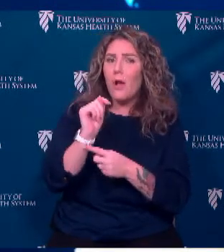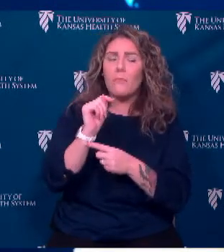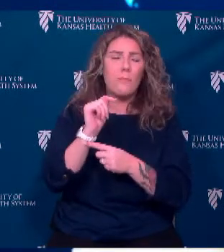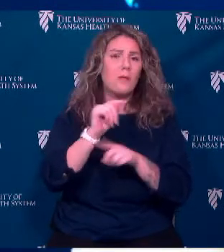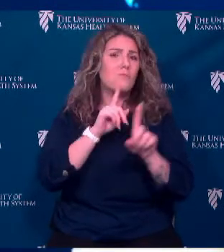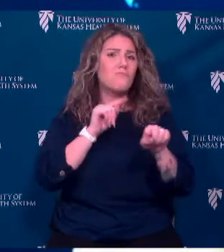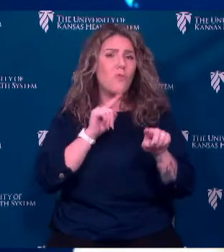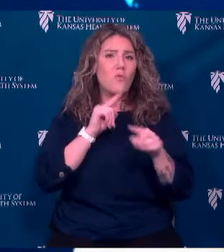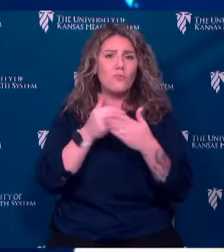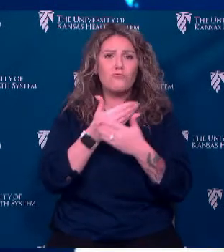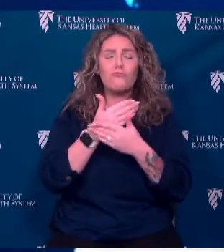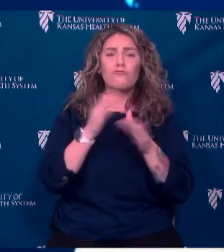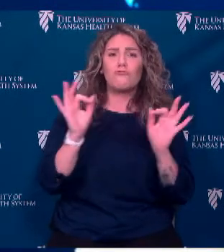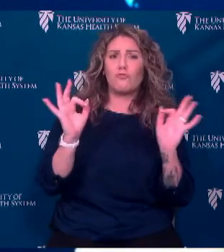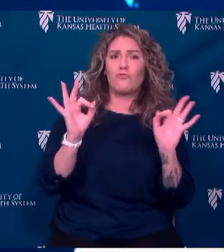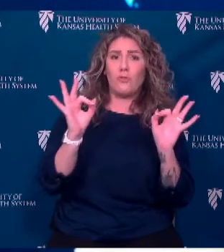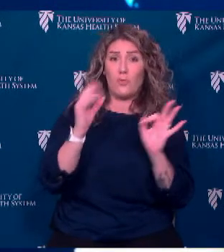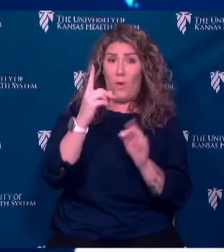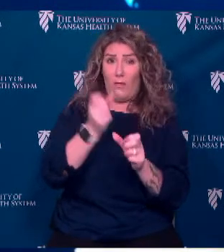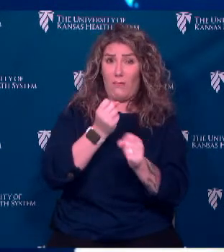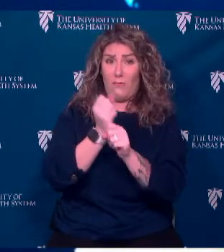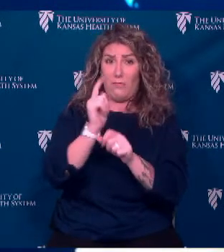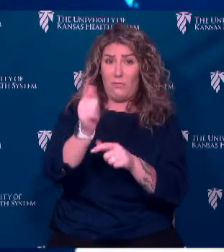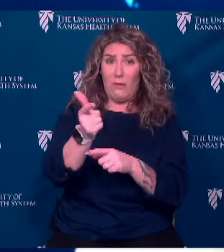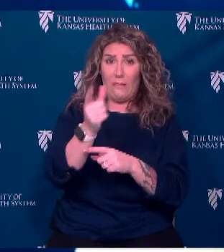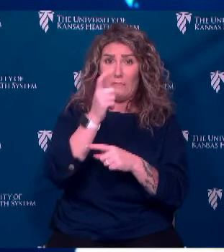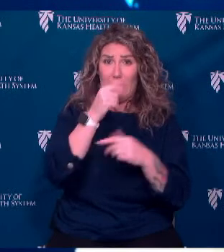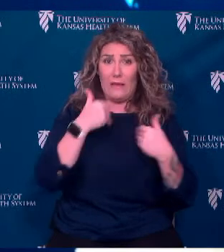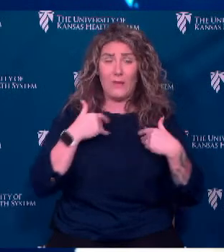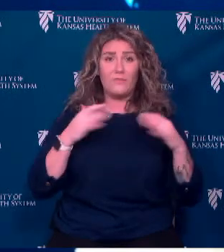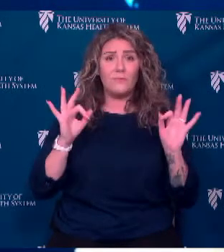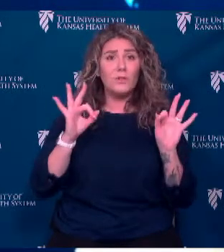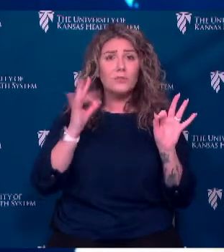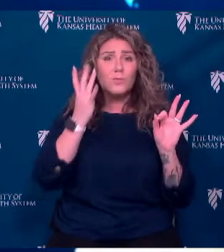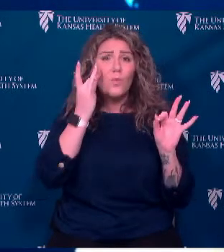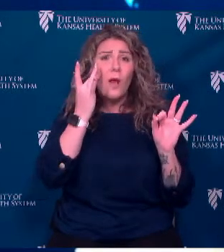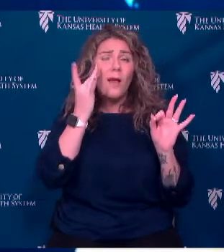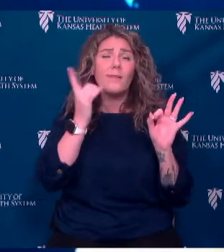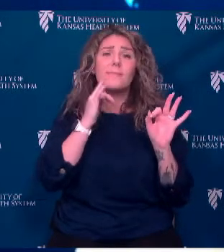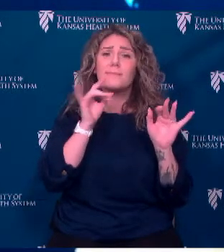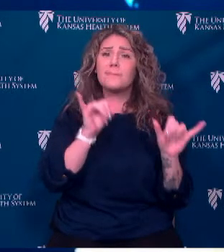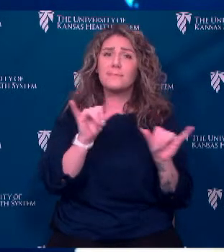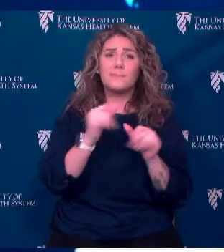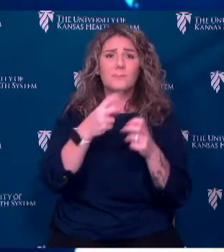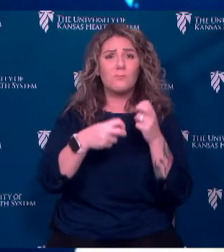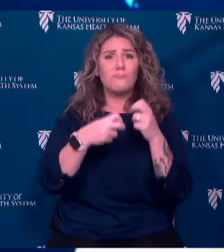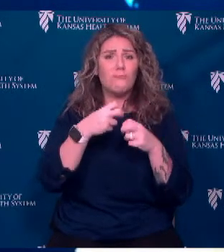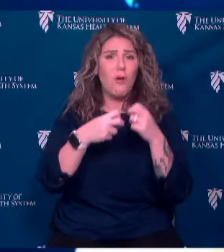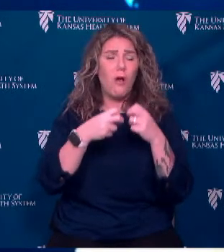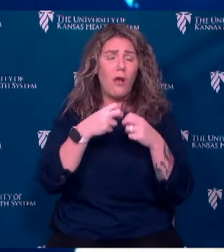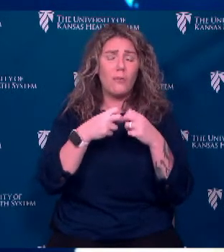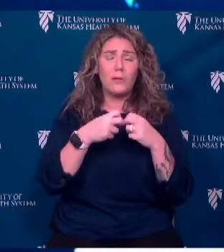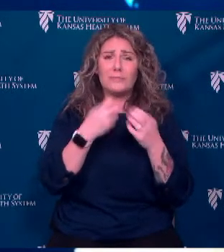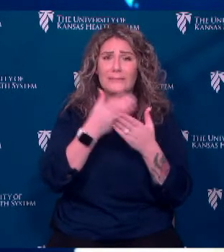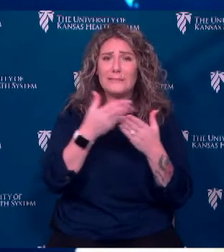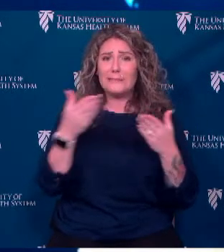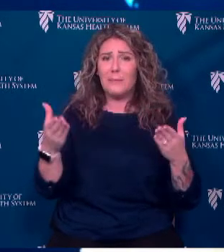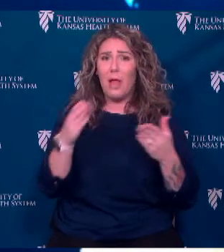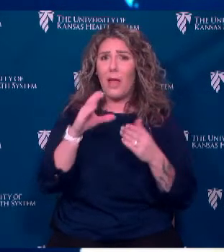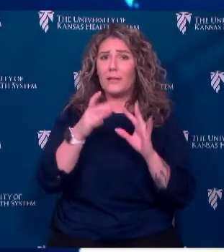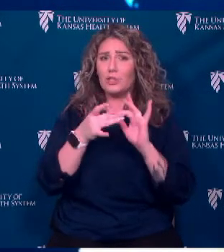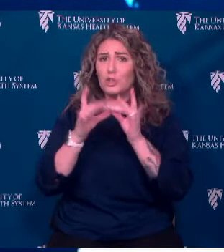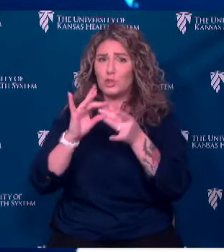A year later, we don't have that furniture. And it's because of the same problems we're facing throughout the supply chain in